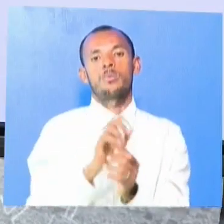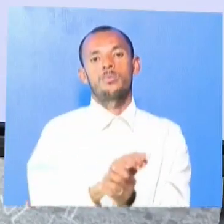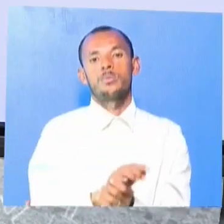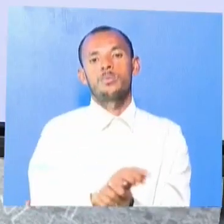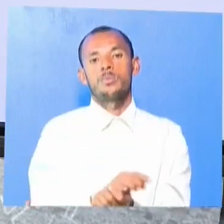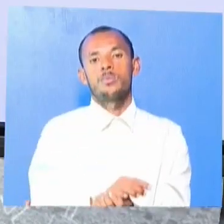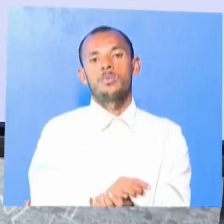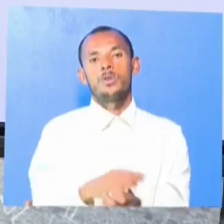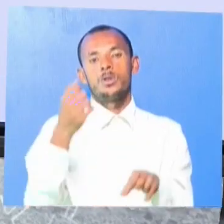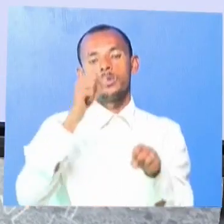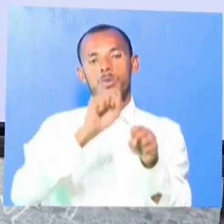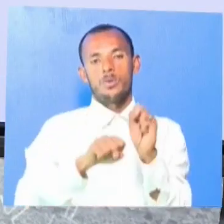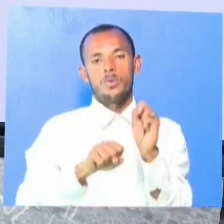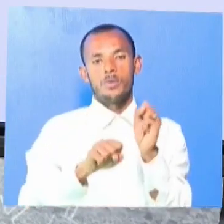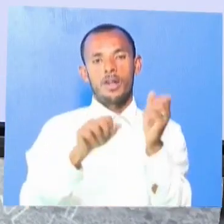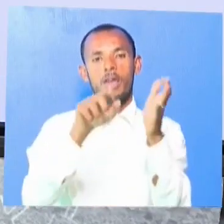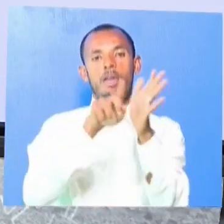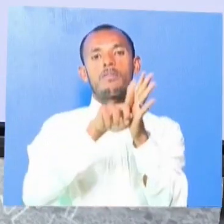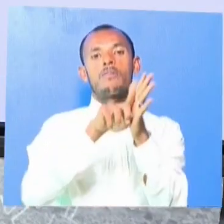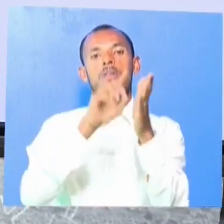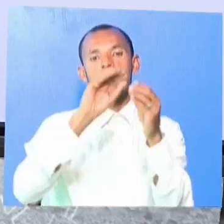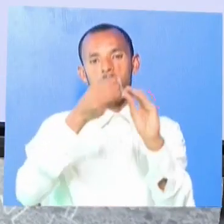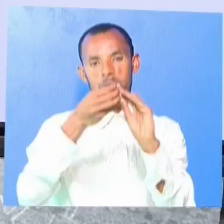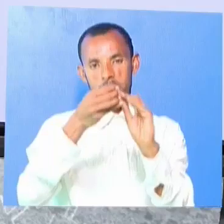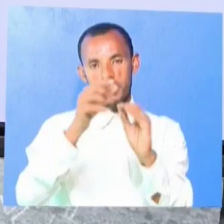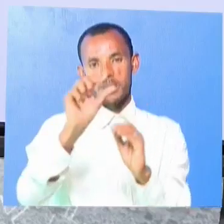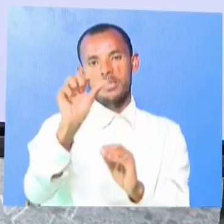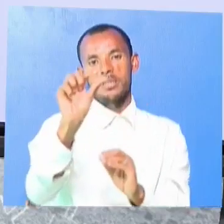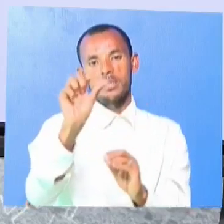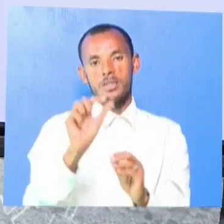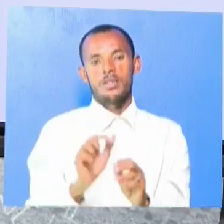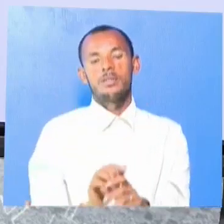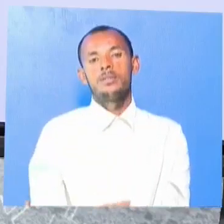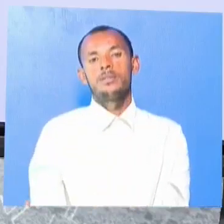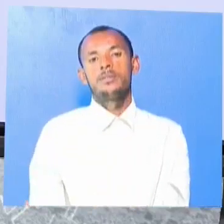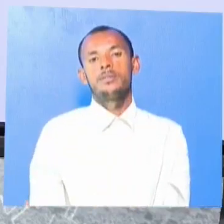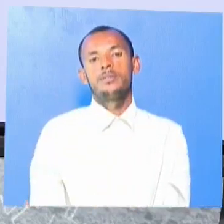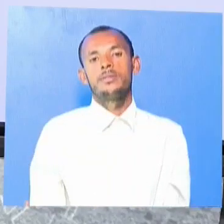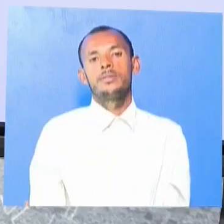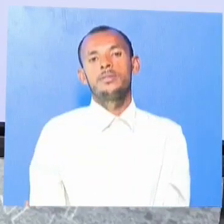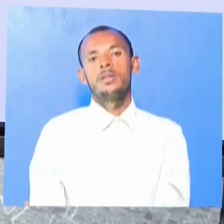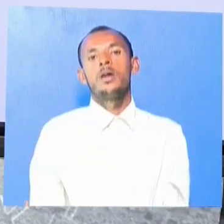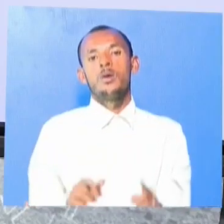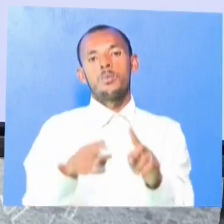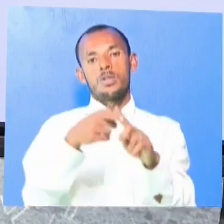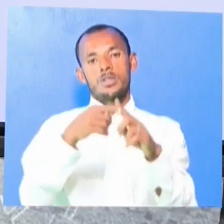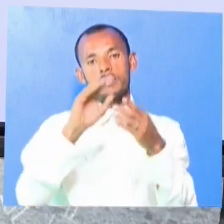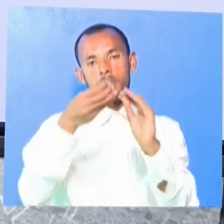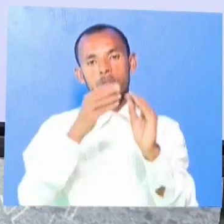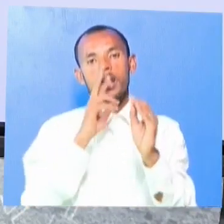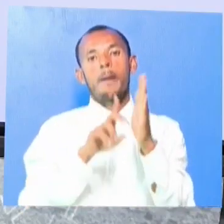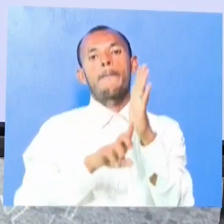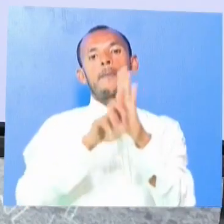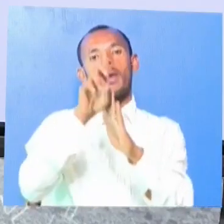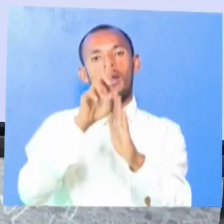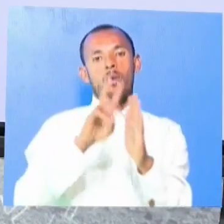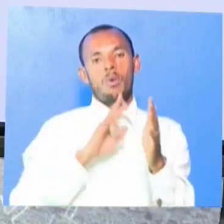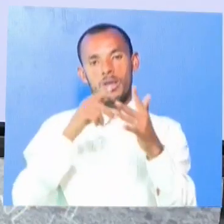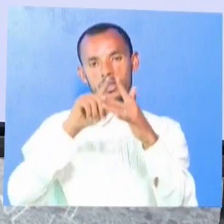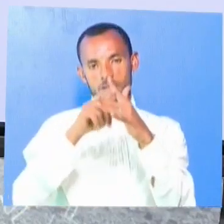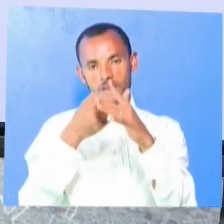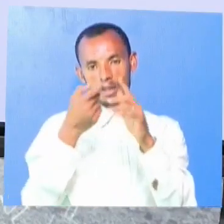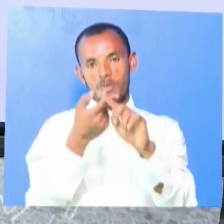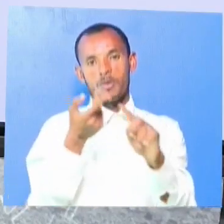So, negative numbers are smaller, smallest numbers. Positive are bigger, so you start from